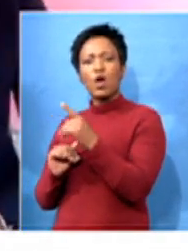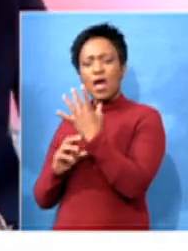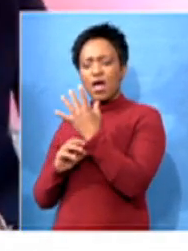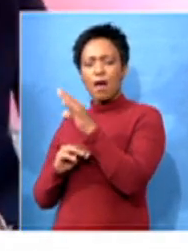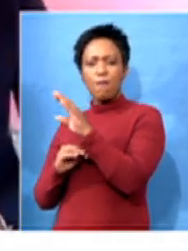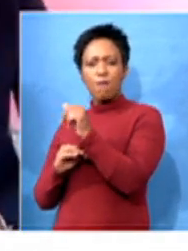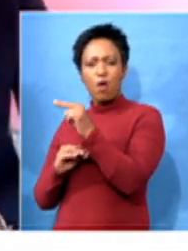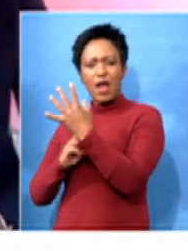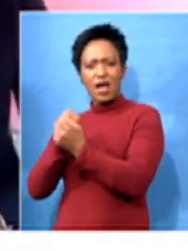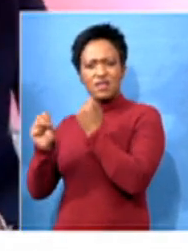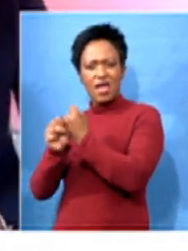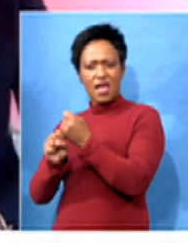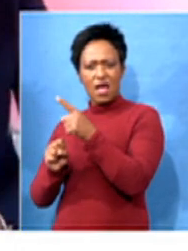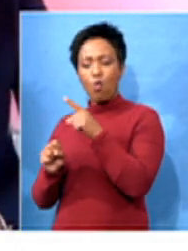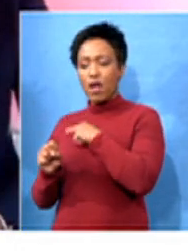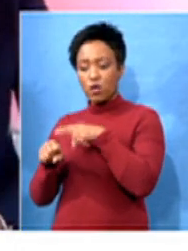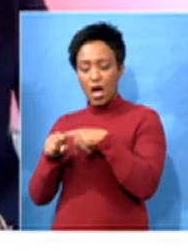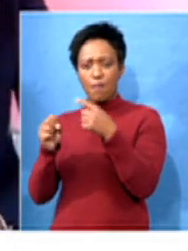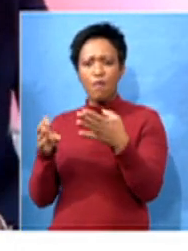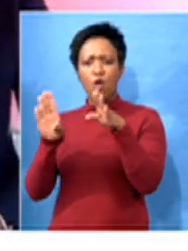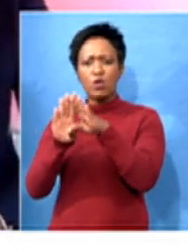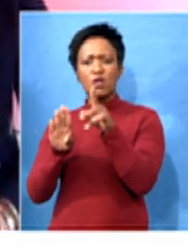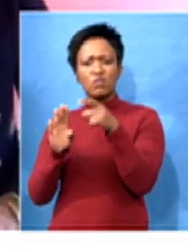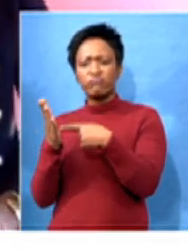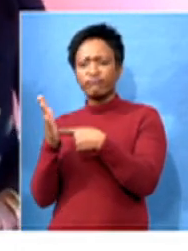under lockdown currently. So when was the shot?